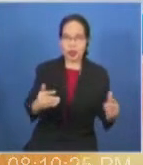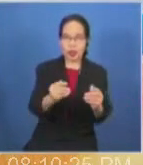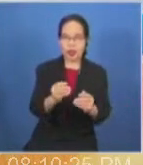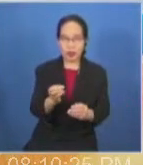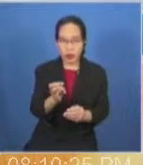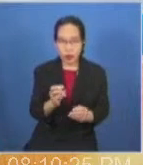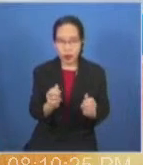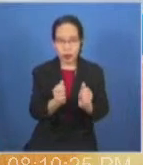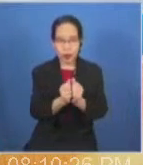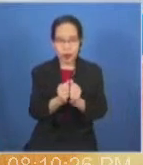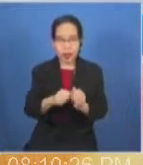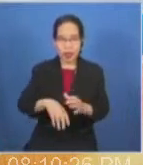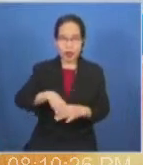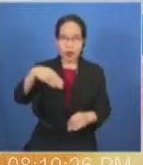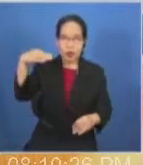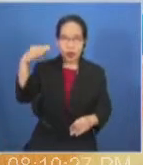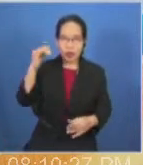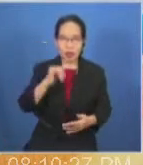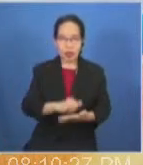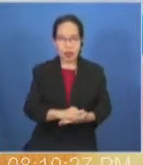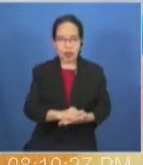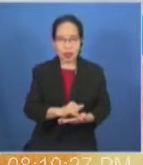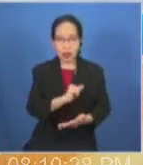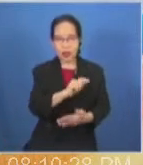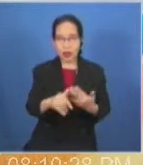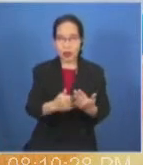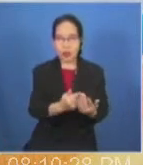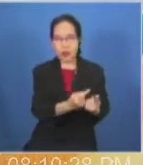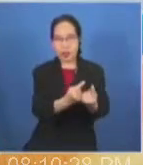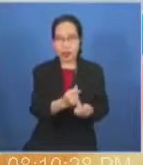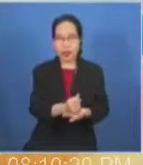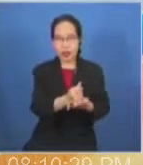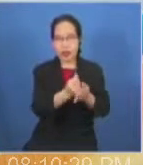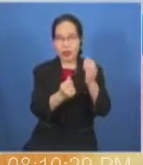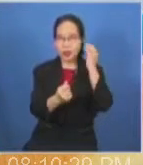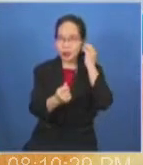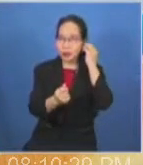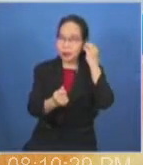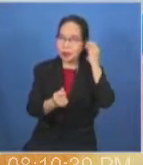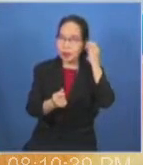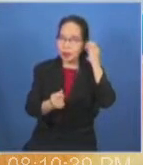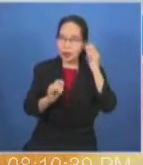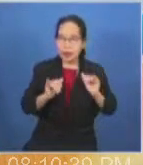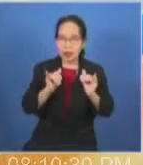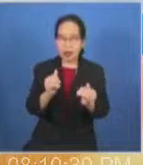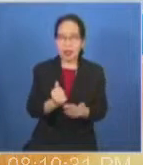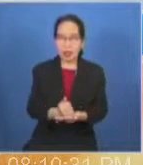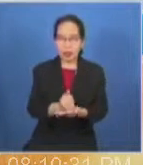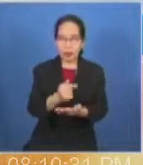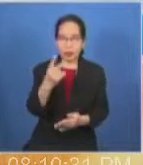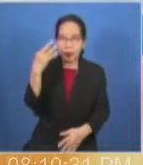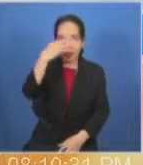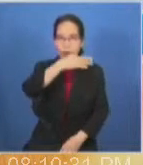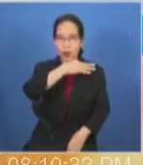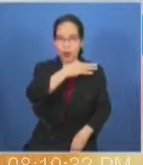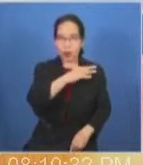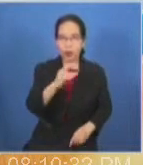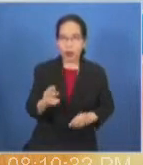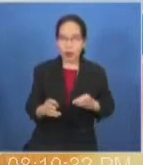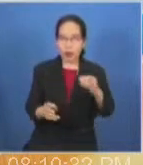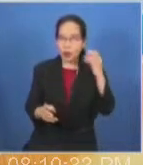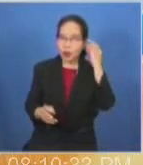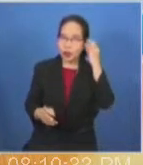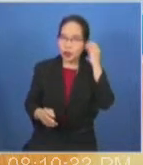audience are with us, and while others are outside, so that together we can reach out to our fellow